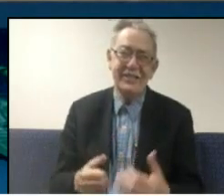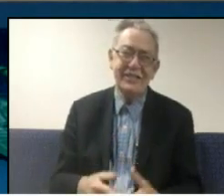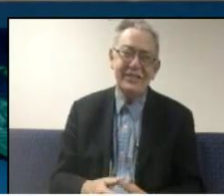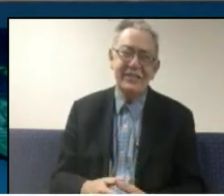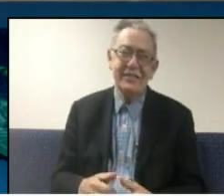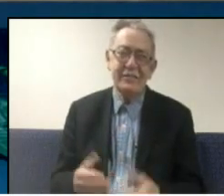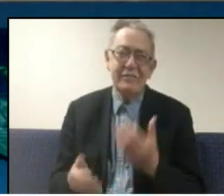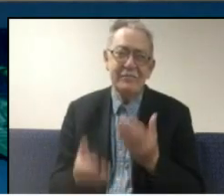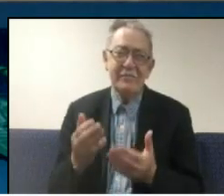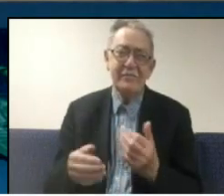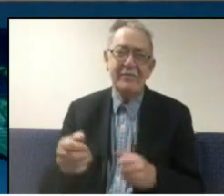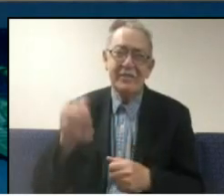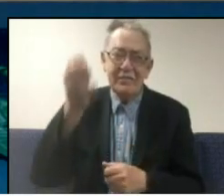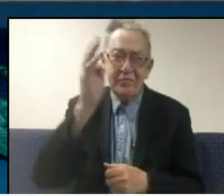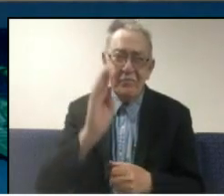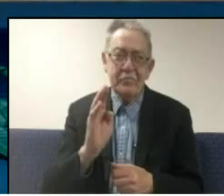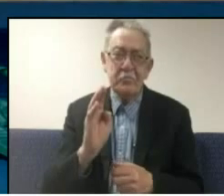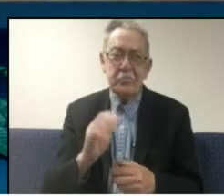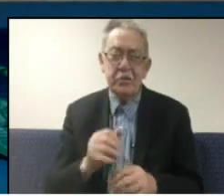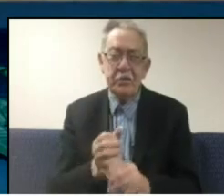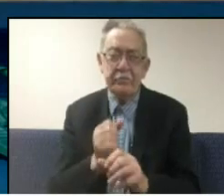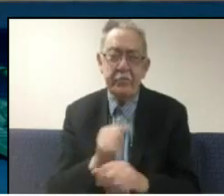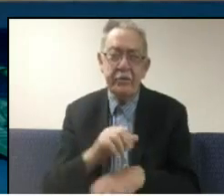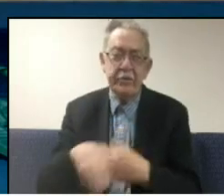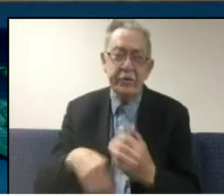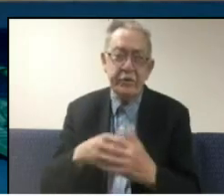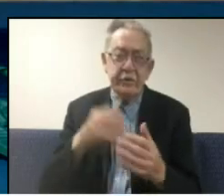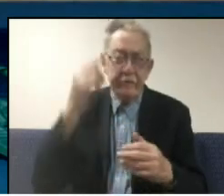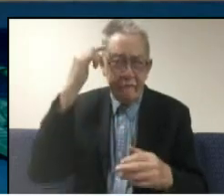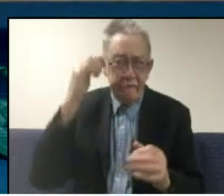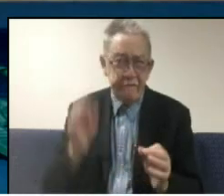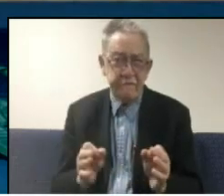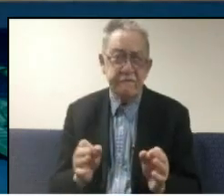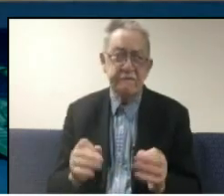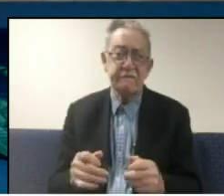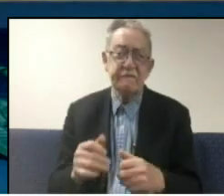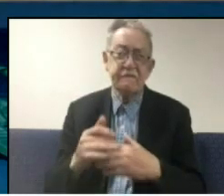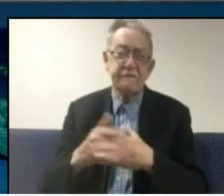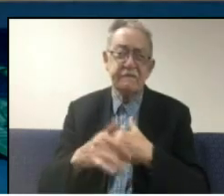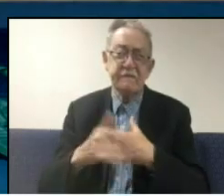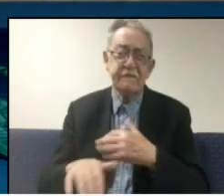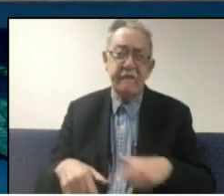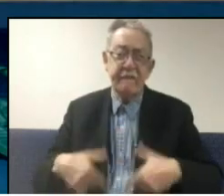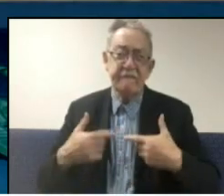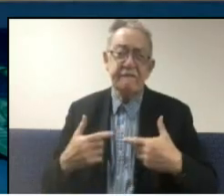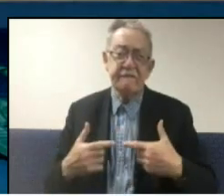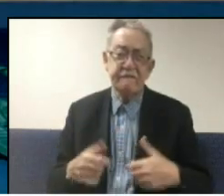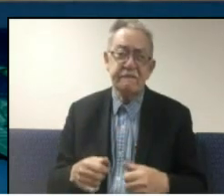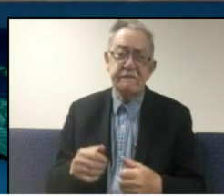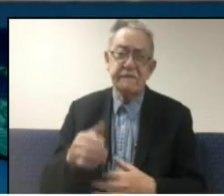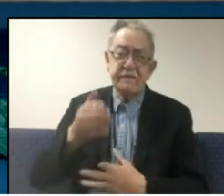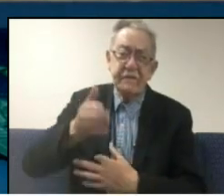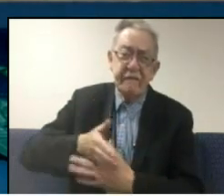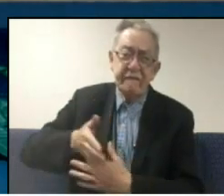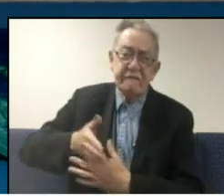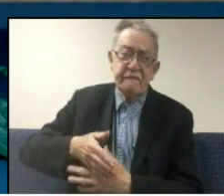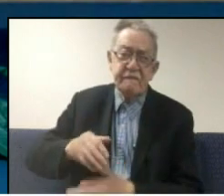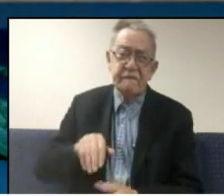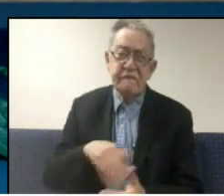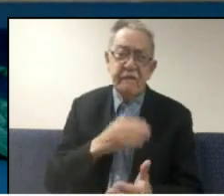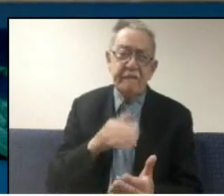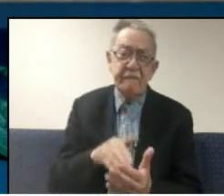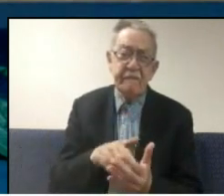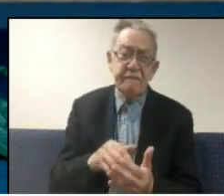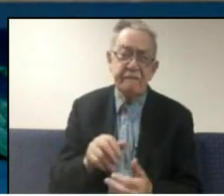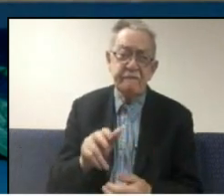be that God will make all your decisions for you early in life. He may interrupt it in the mid-30s and totally change